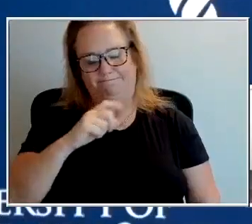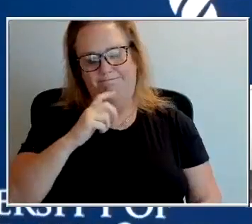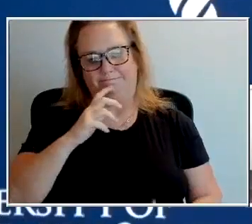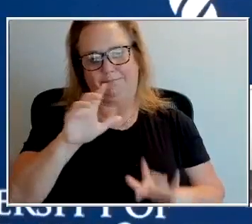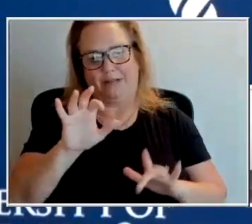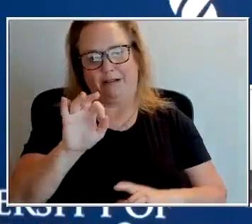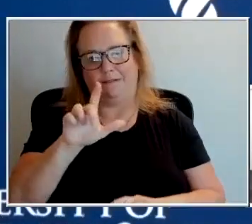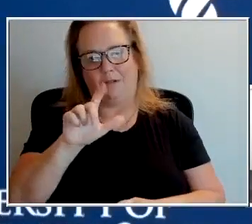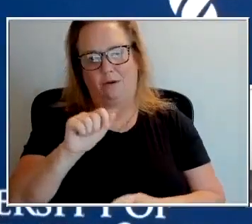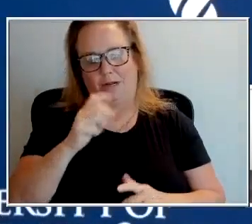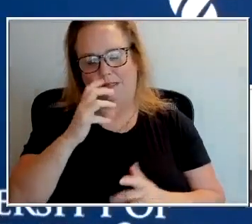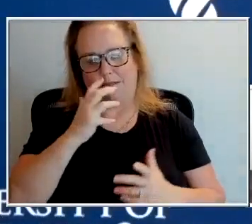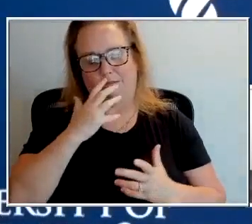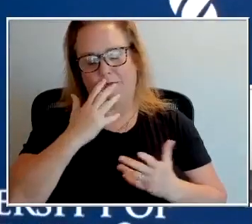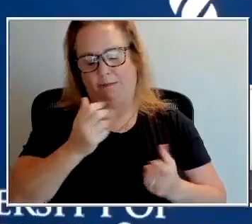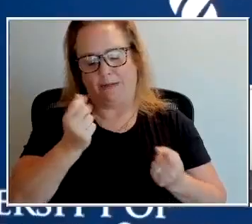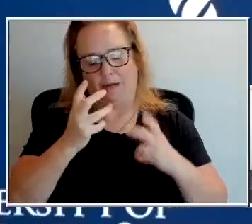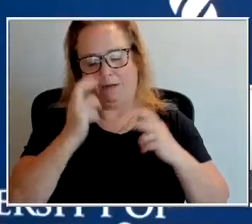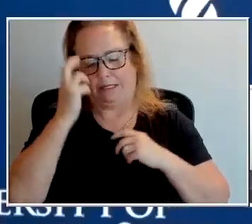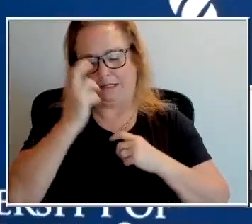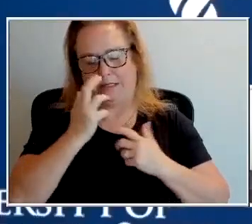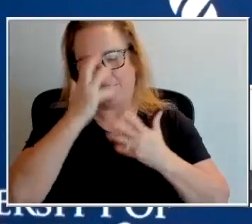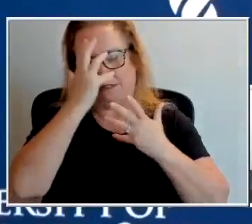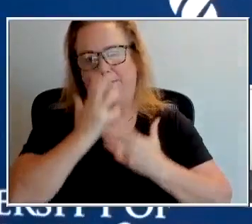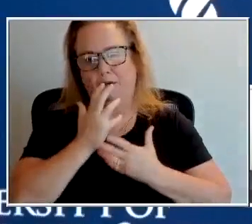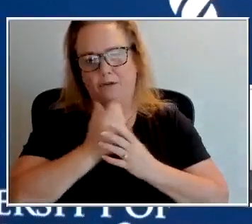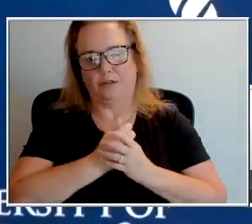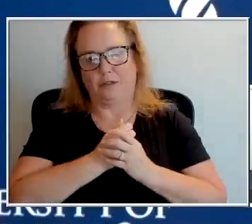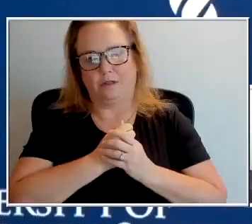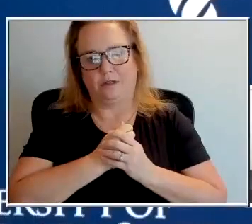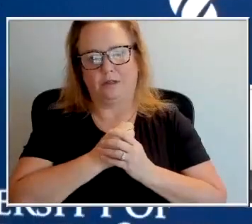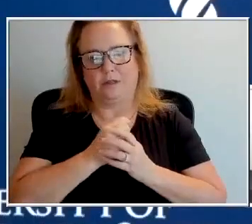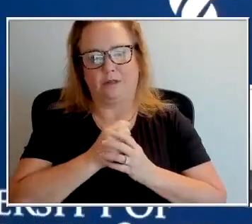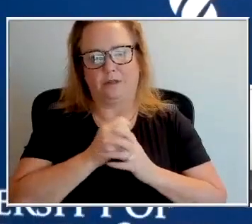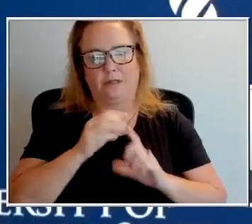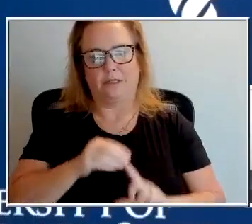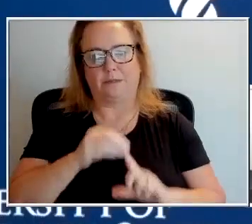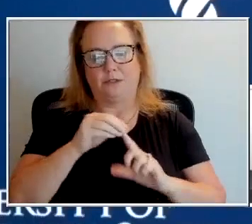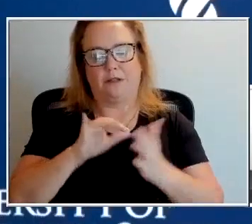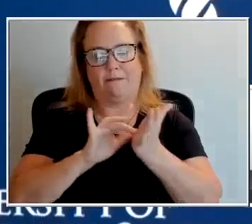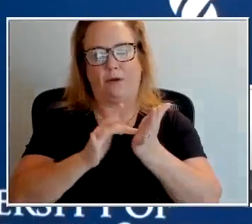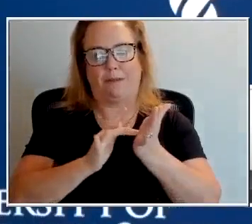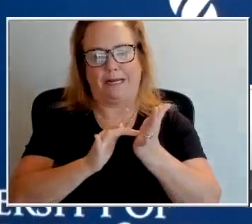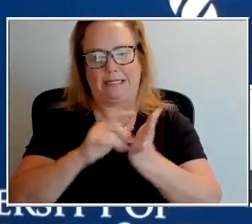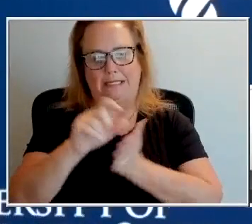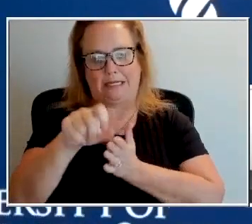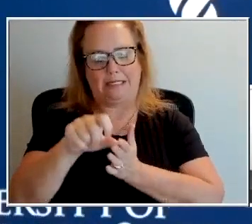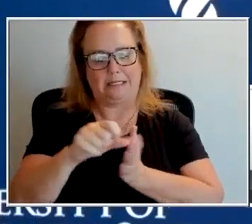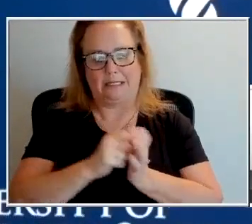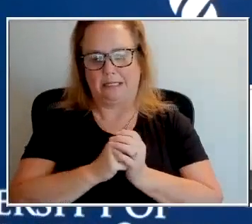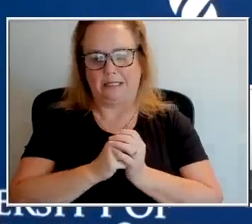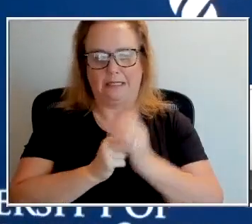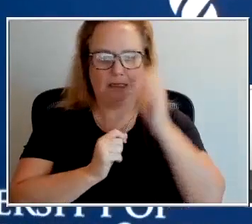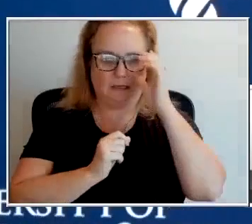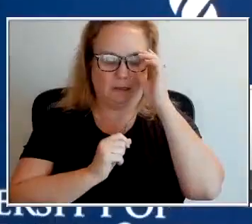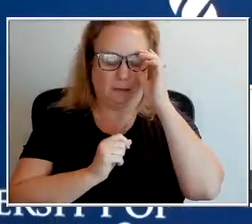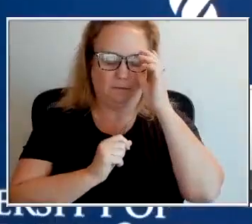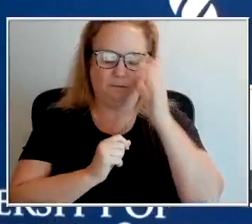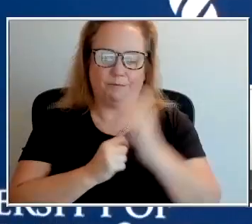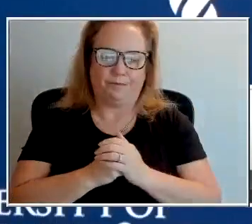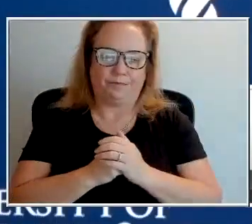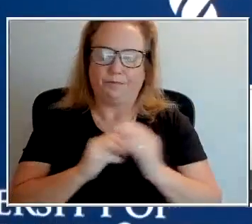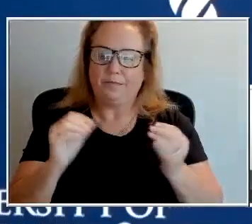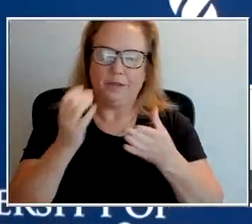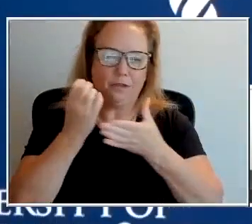for sure, for many reasons. Well said, by the way. Especially for medicine here. Again, there is no